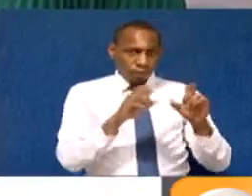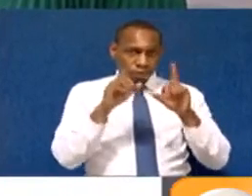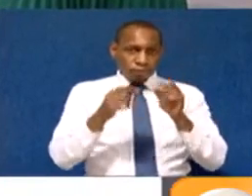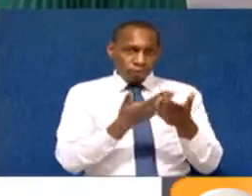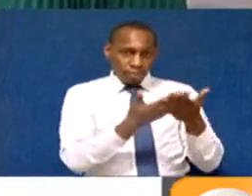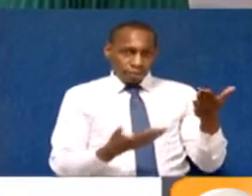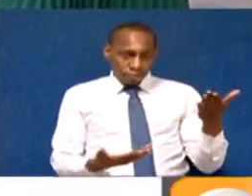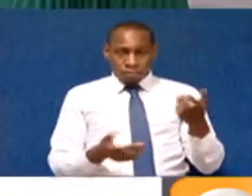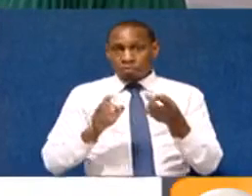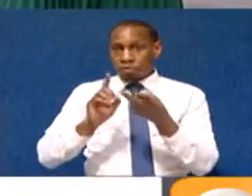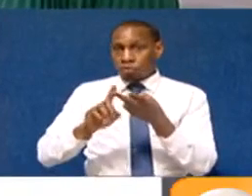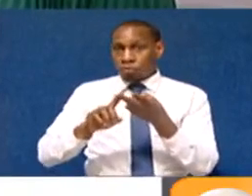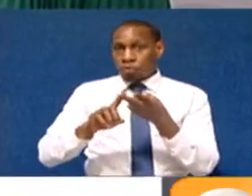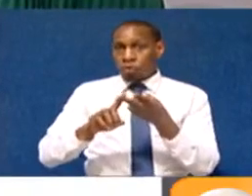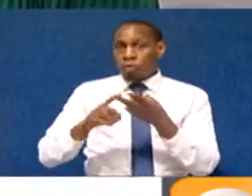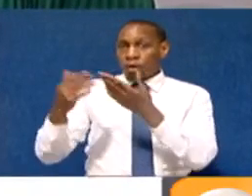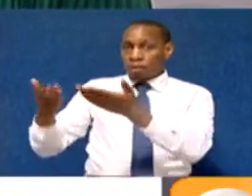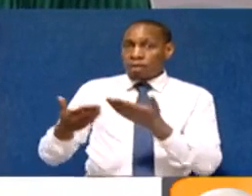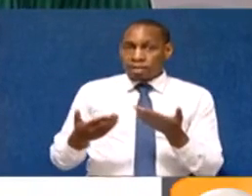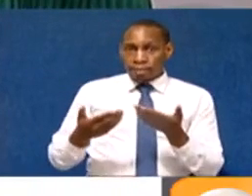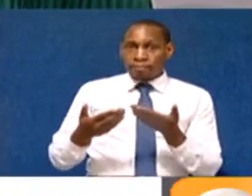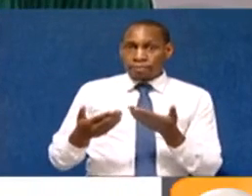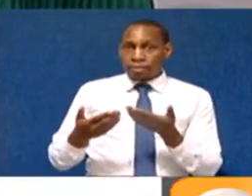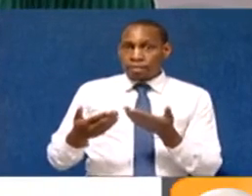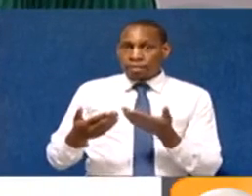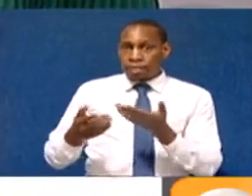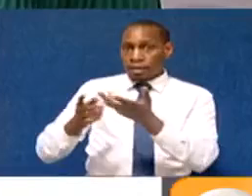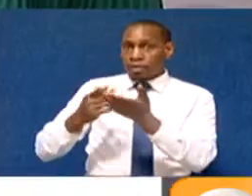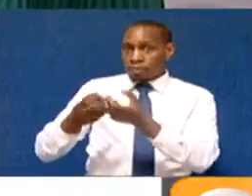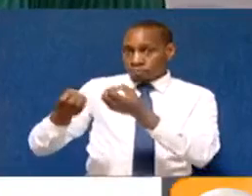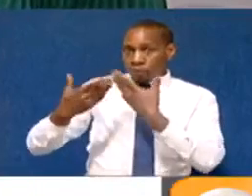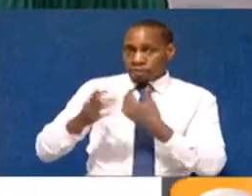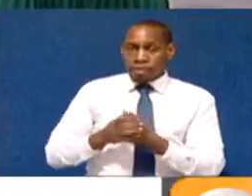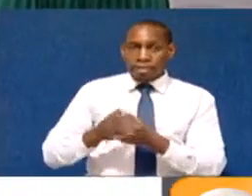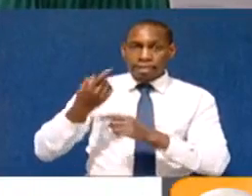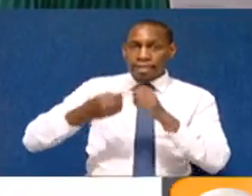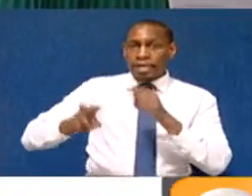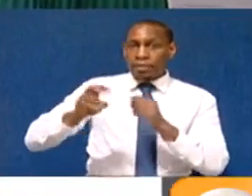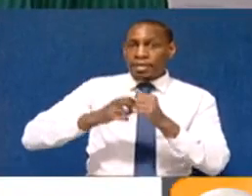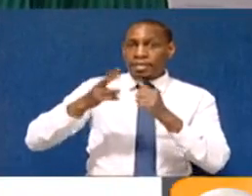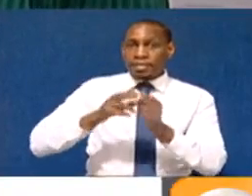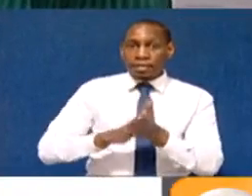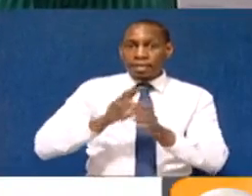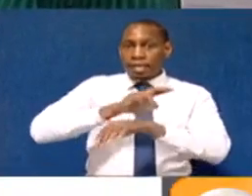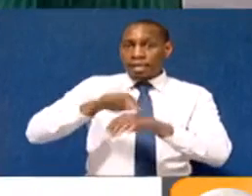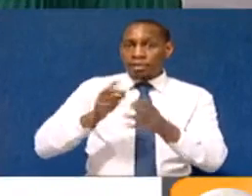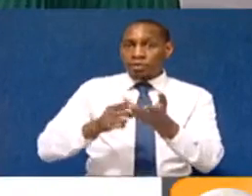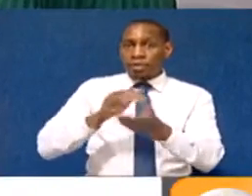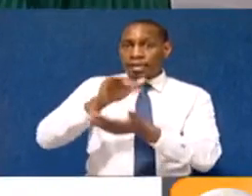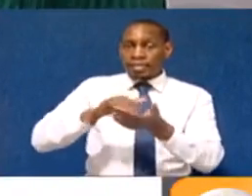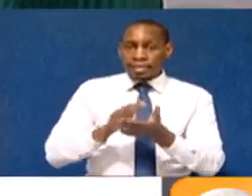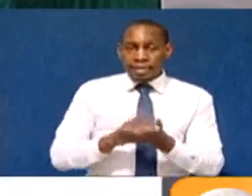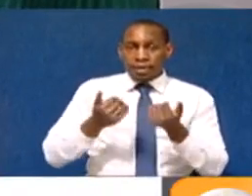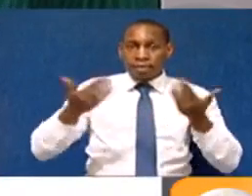the forms, and also they were receiving numerical data as well. In 2017, the National Tallying Center